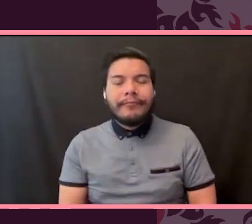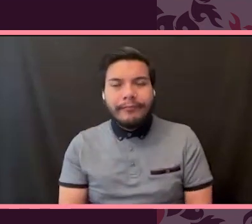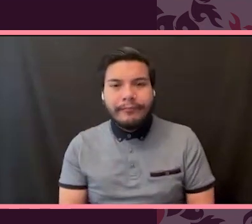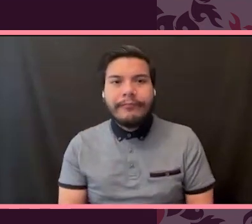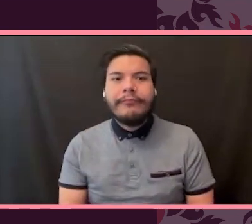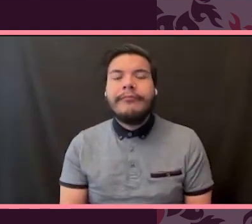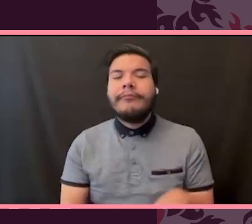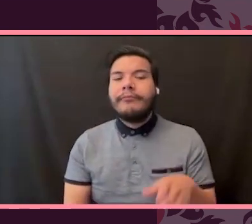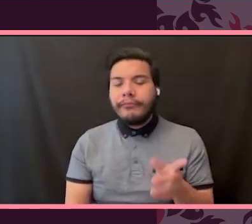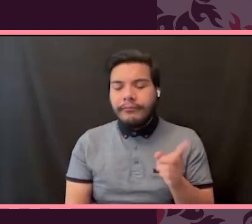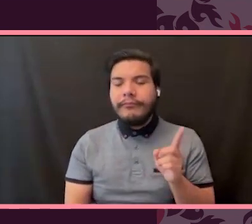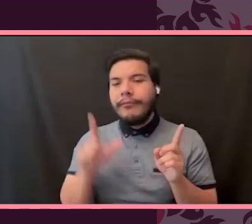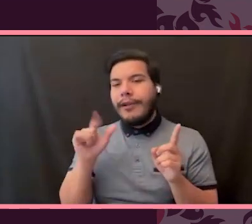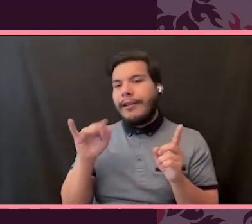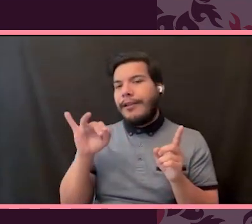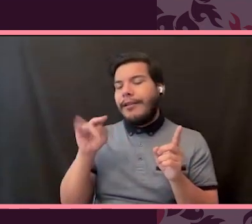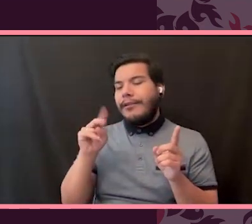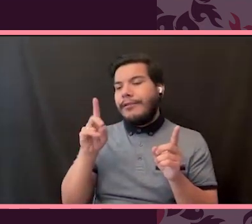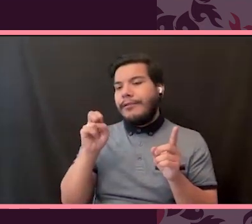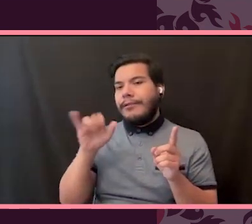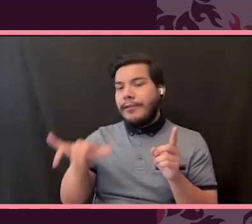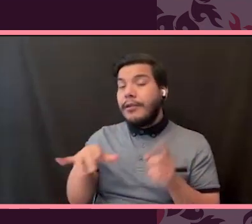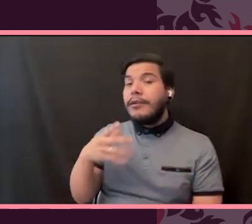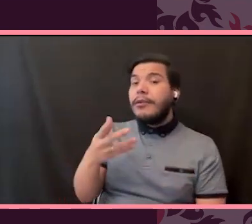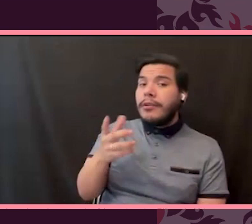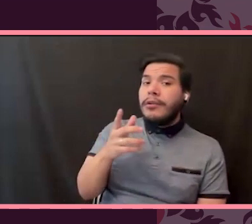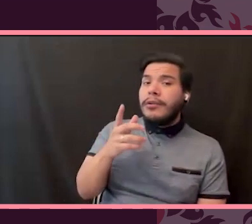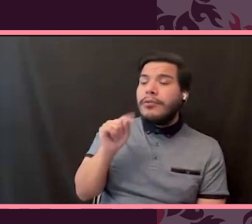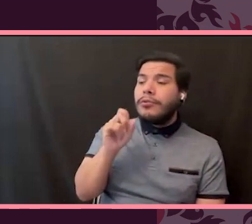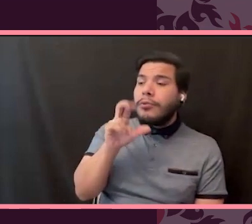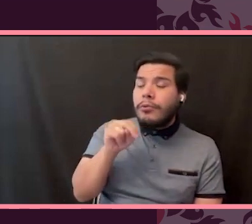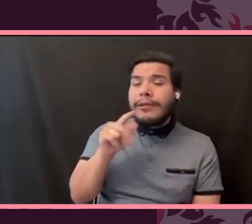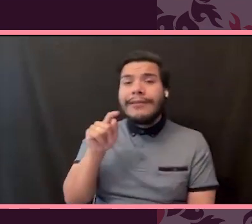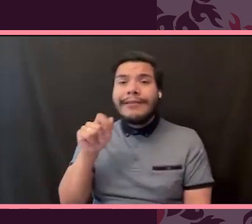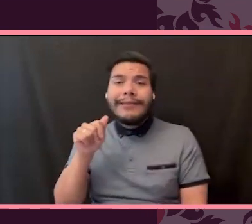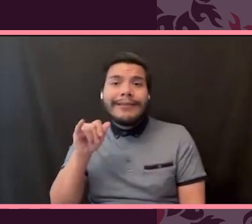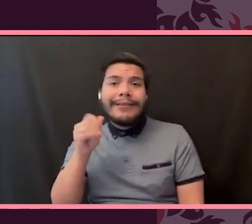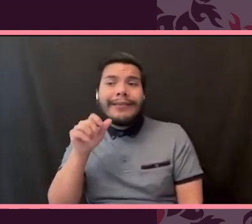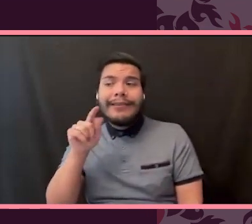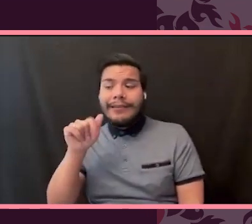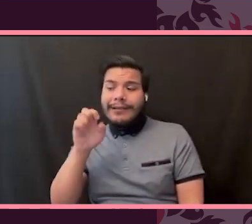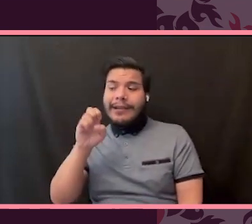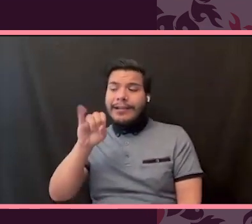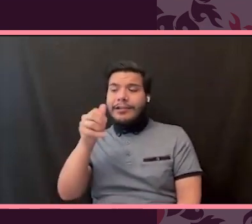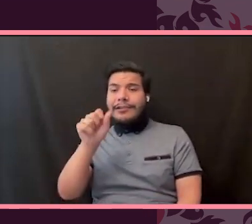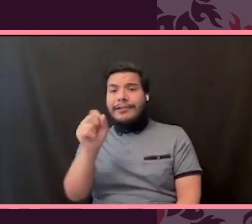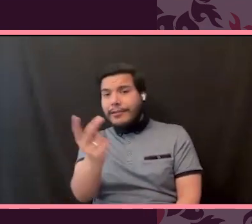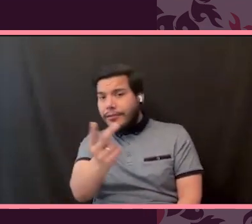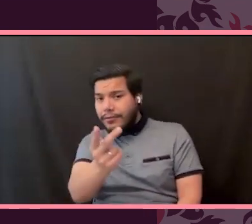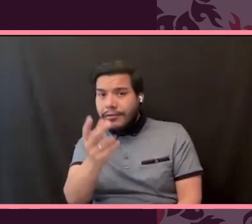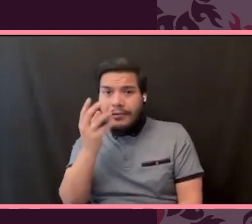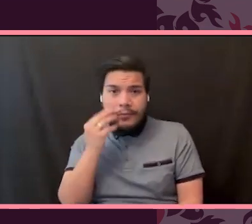Lindsey. Toren and Taejas, I'm wondering, in your experience, and I'm going to